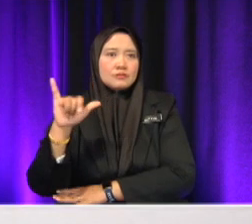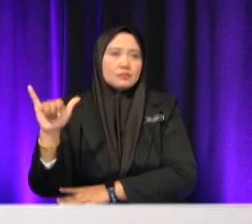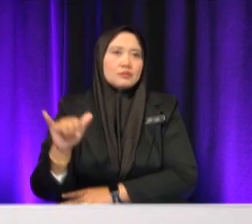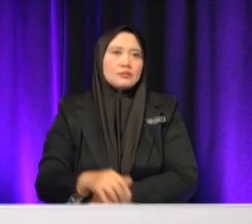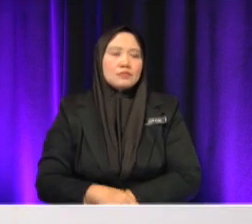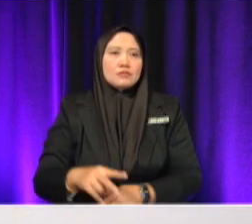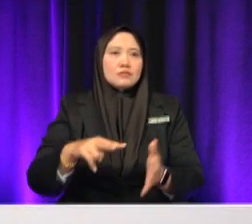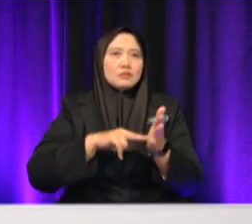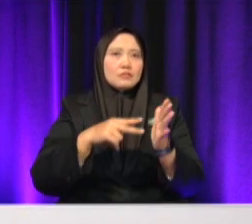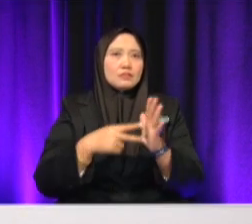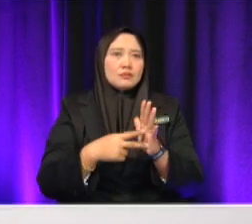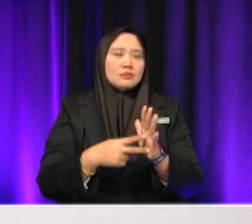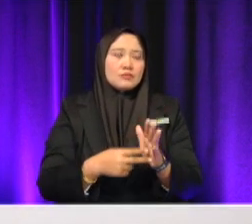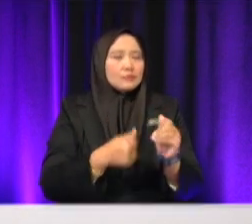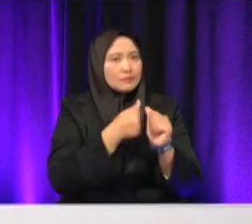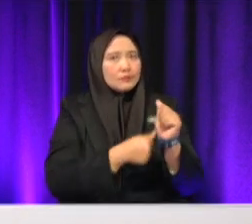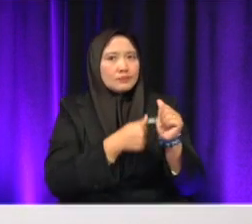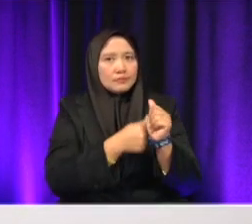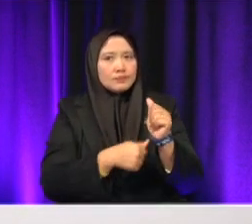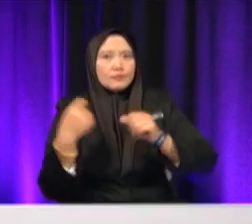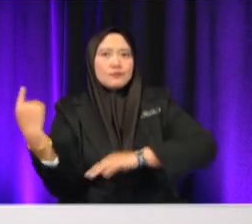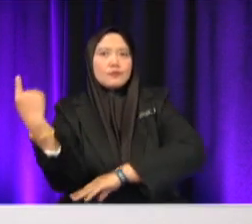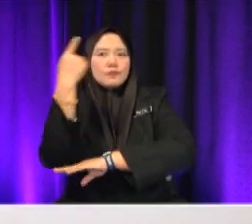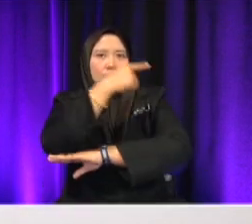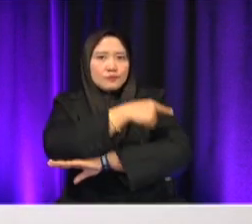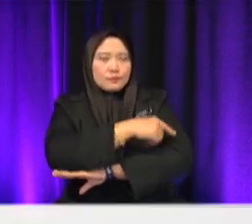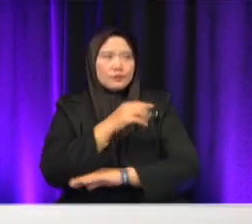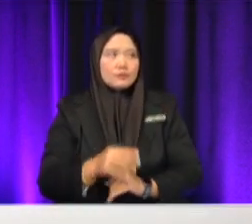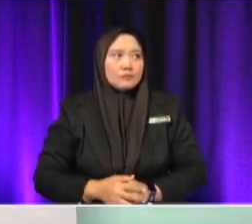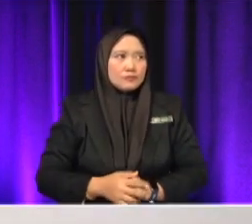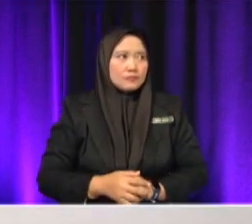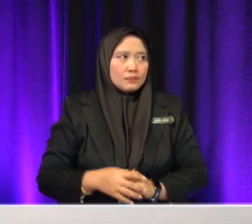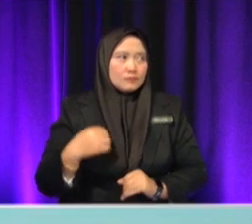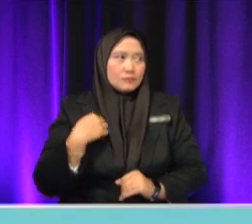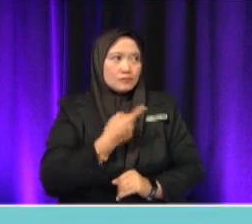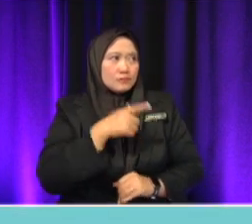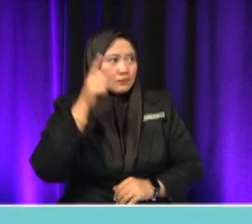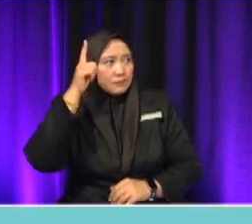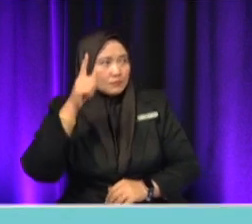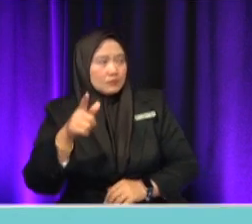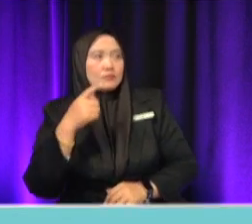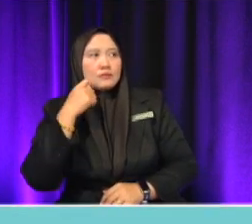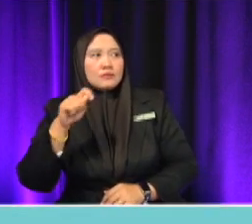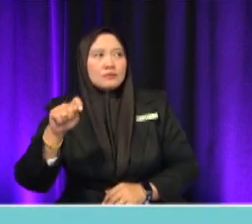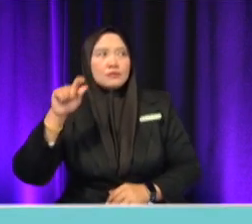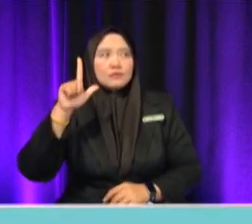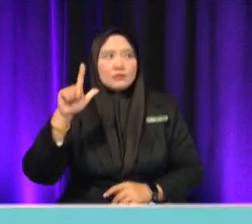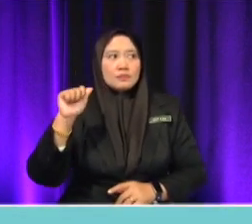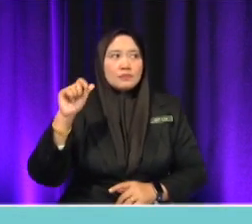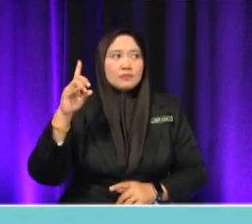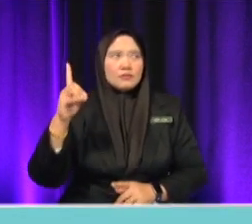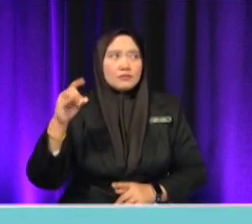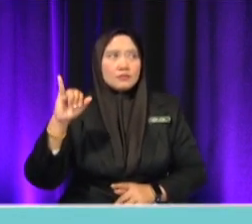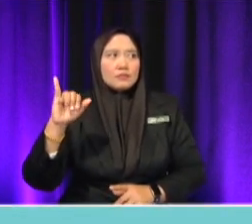day. Yes. So when we look at the sentence, the Ladybug Foundation makes a difference to many people's daily or everyday